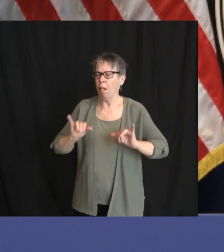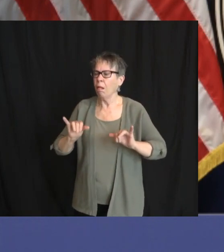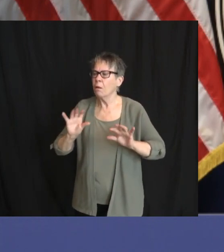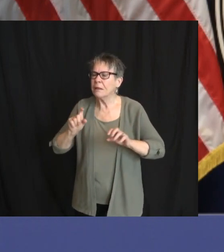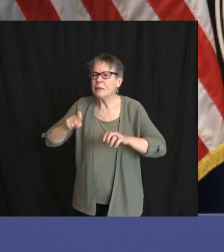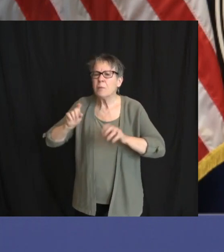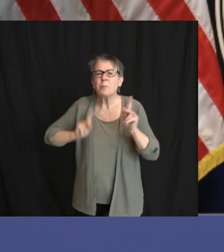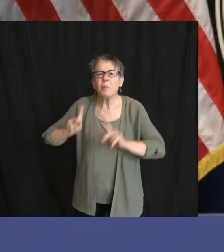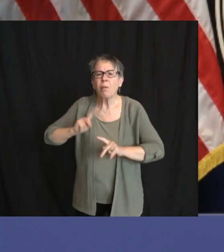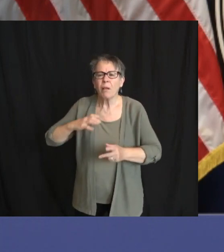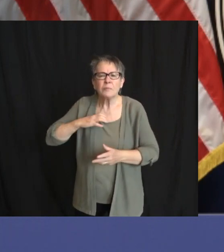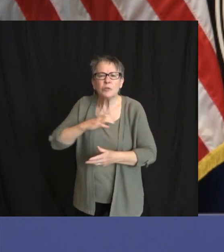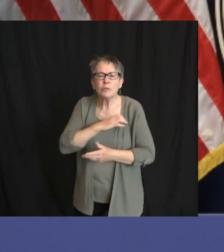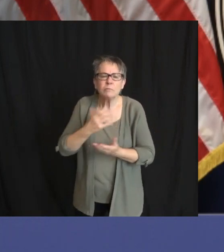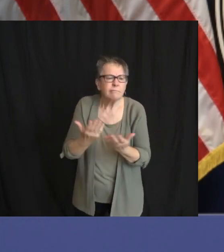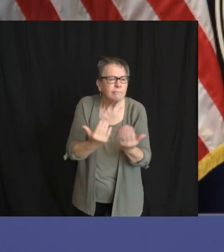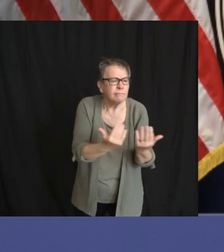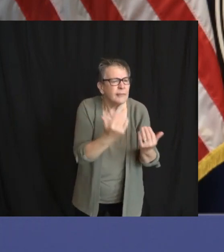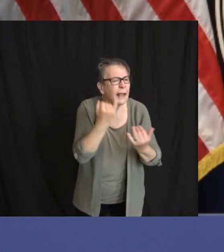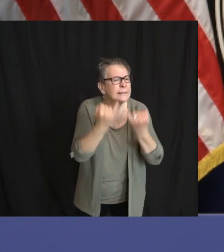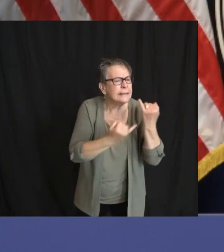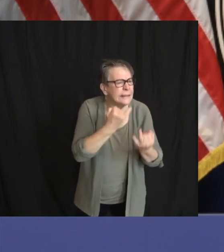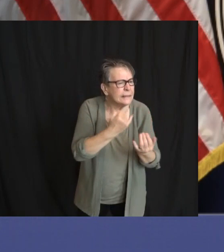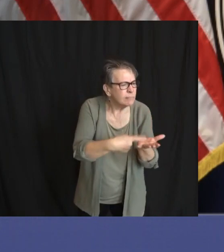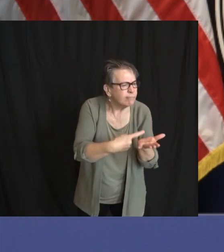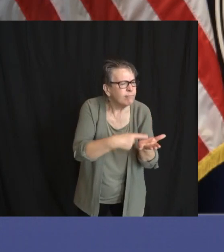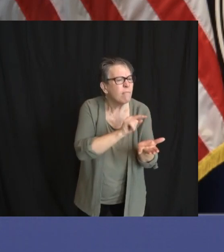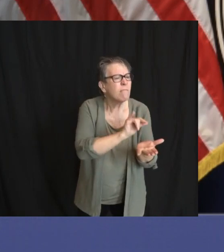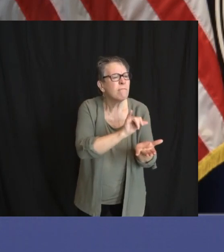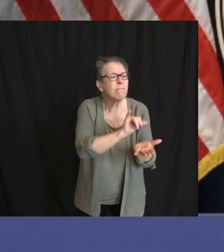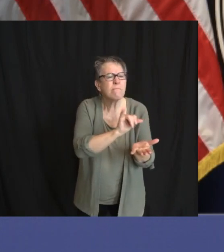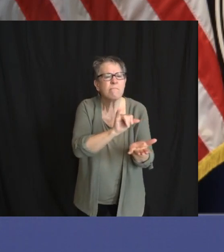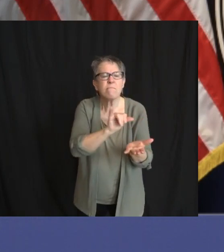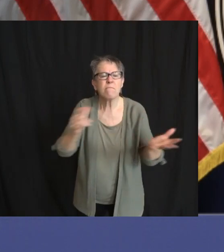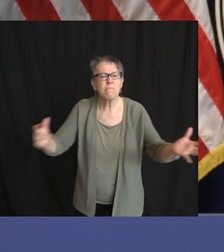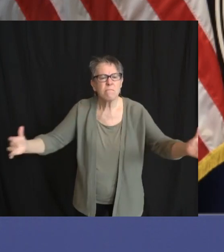and advice, particularly from a variety of perspectives.